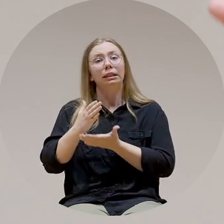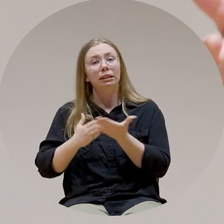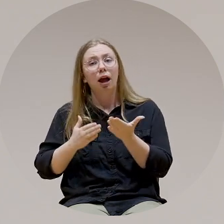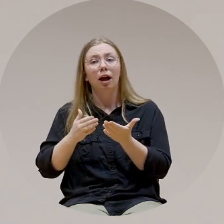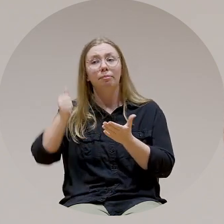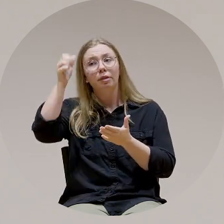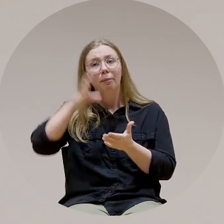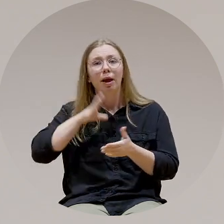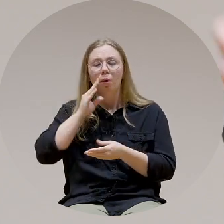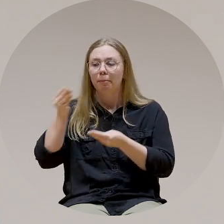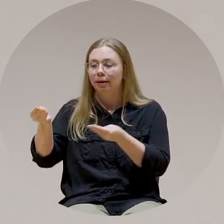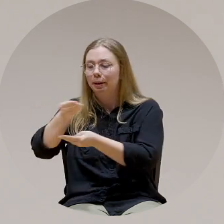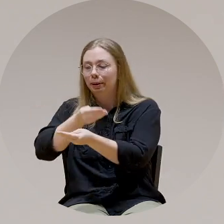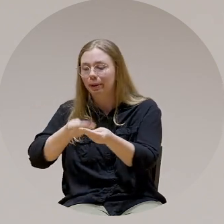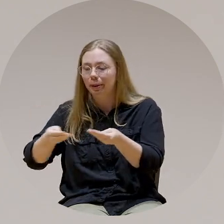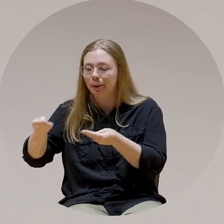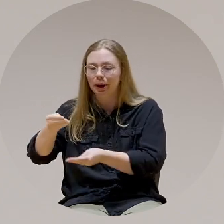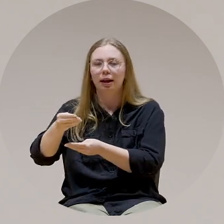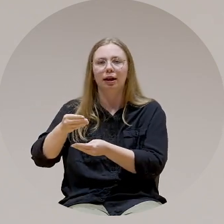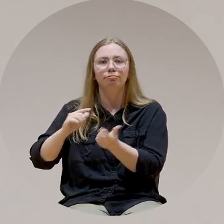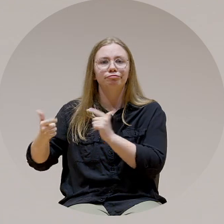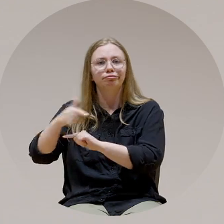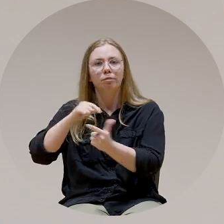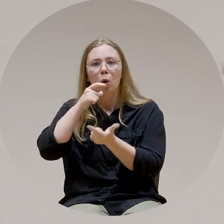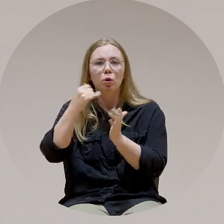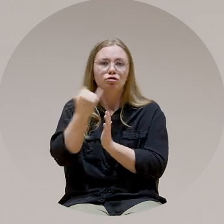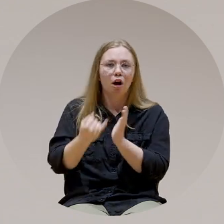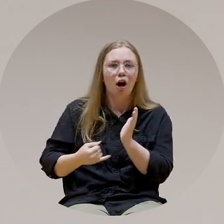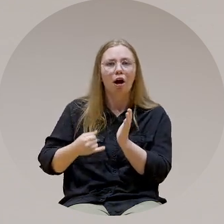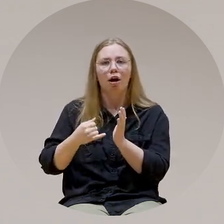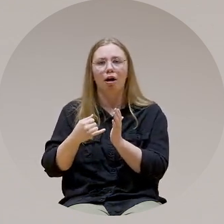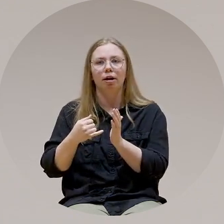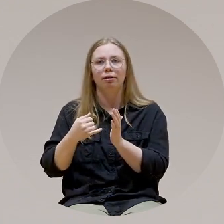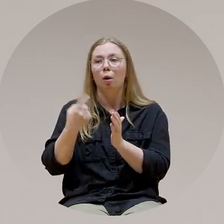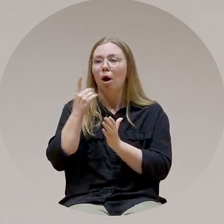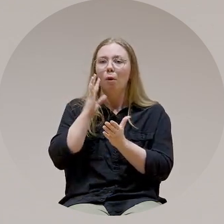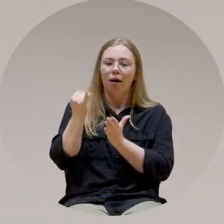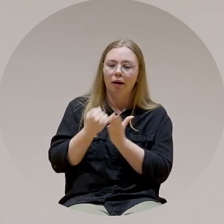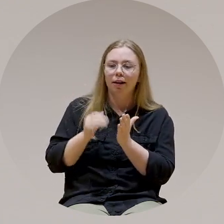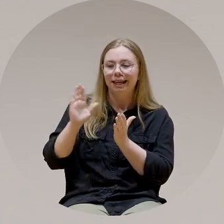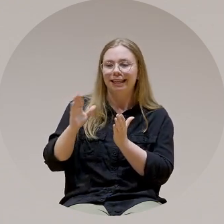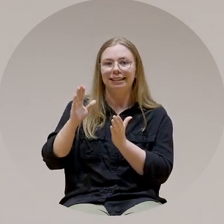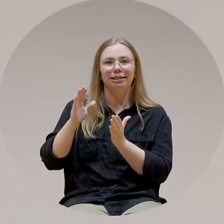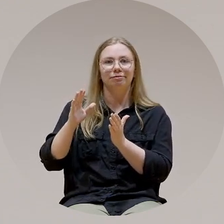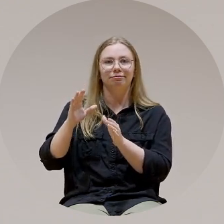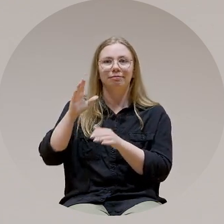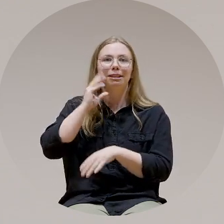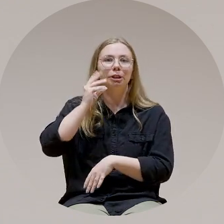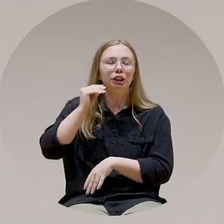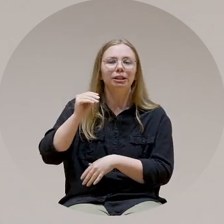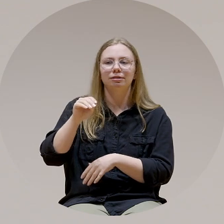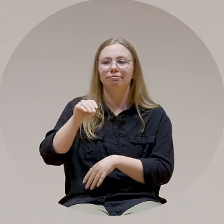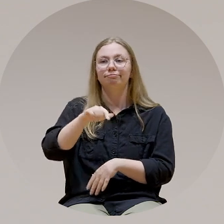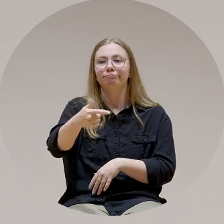would draw a few images of his war exploits. The other one would draw a few. Others do